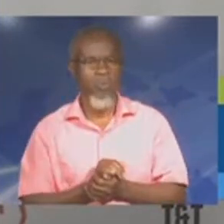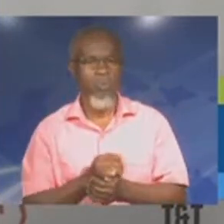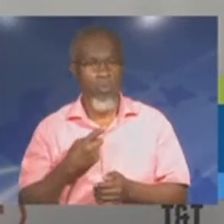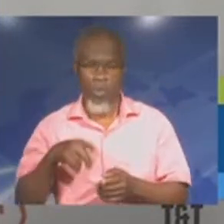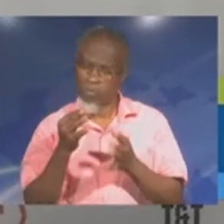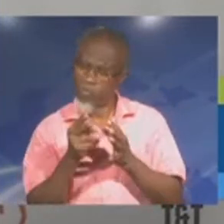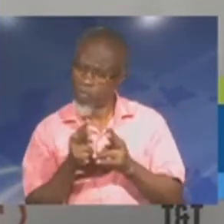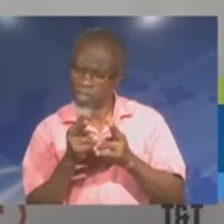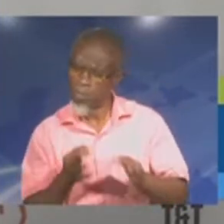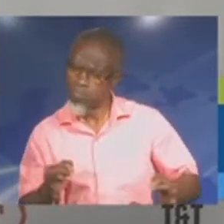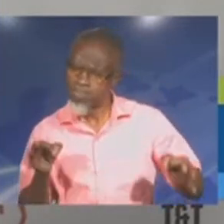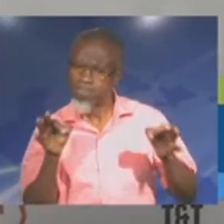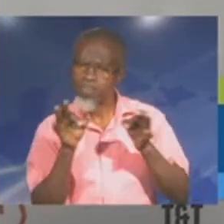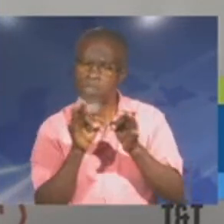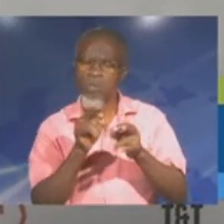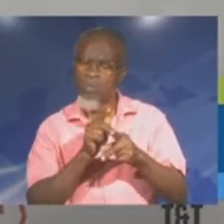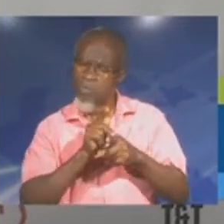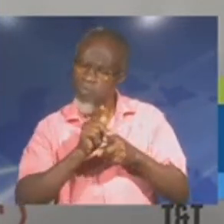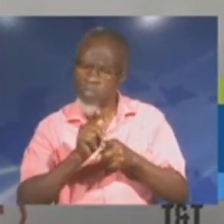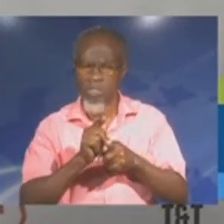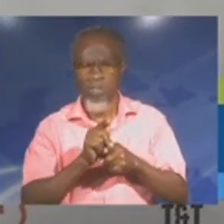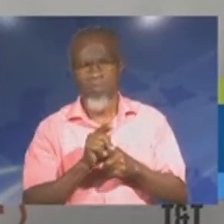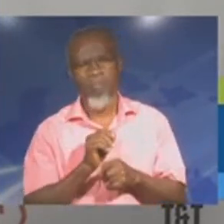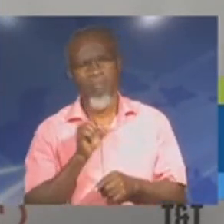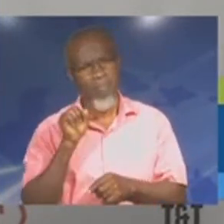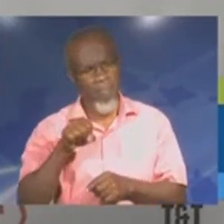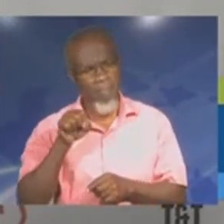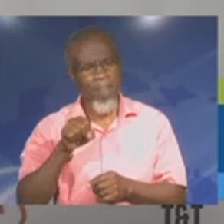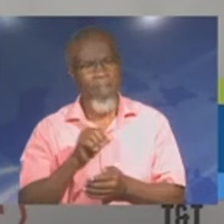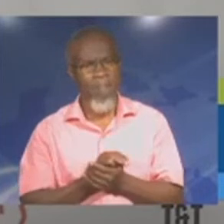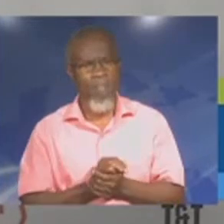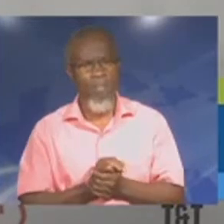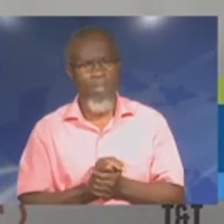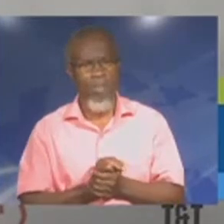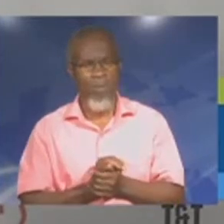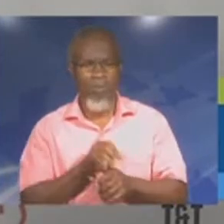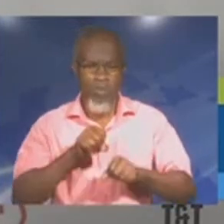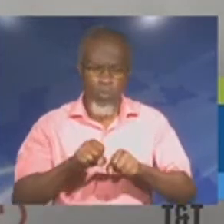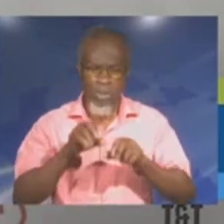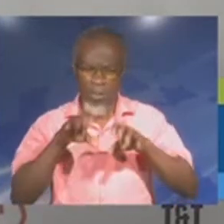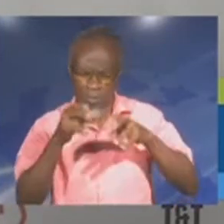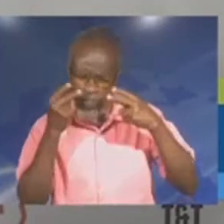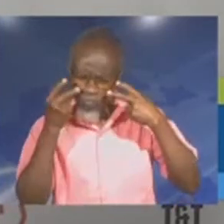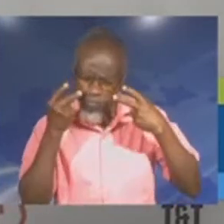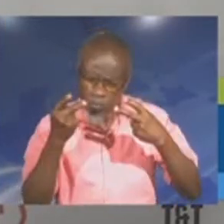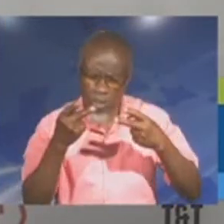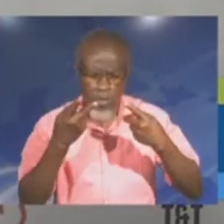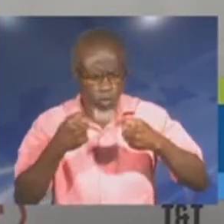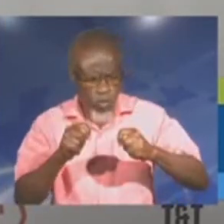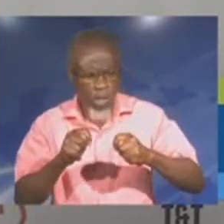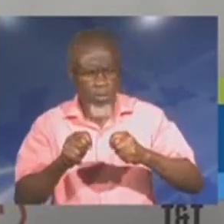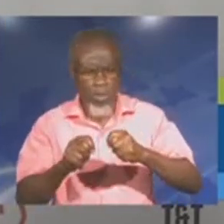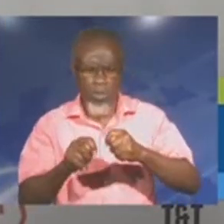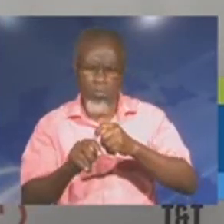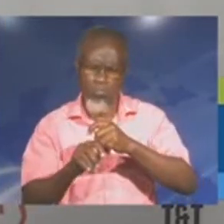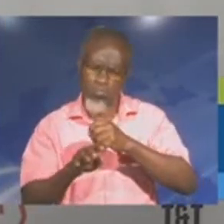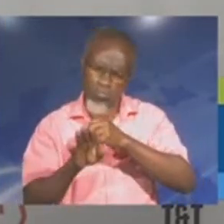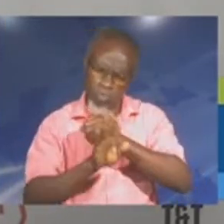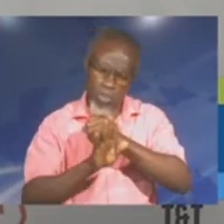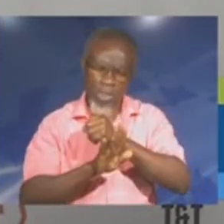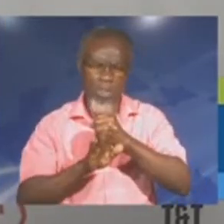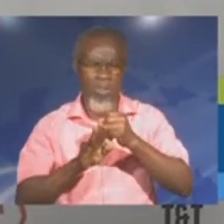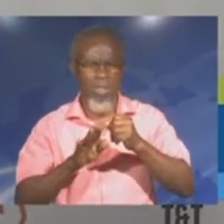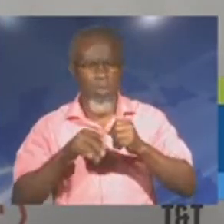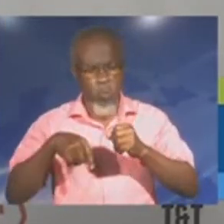nursing has an essential role in addressing the multiple health challenges that are being faced globally. We are the